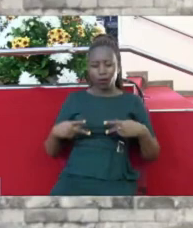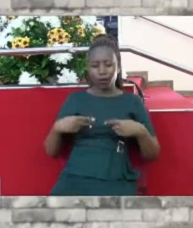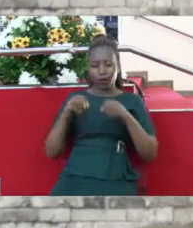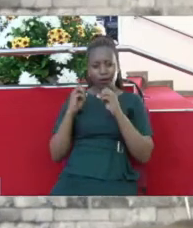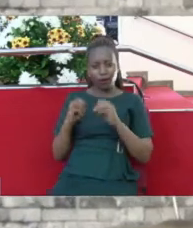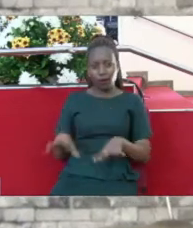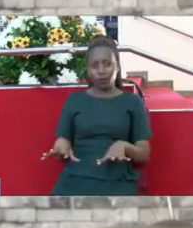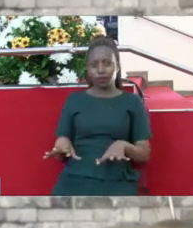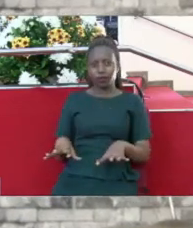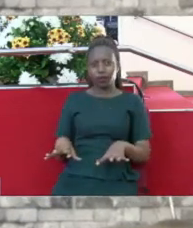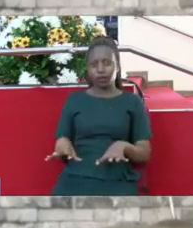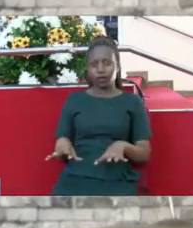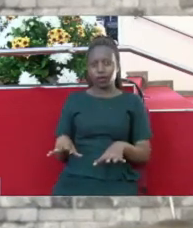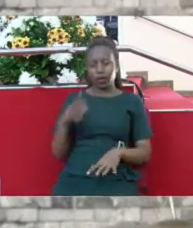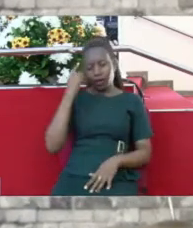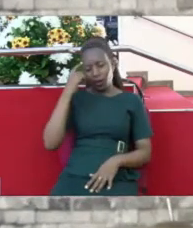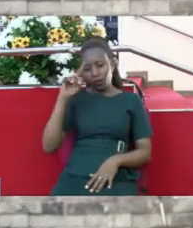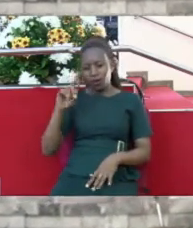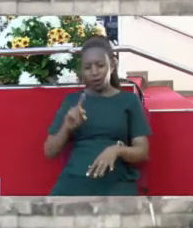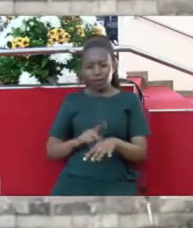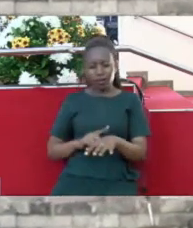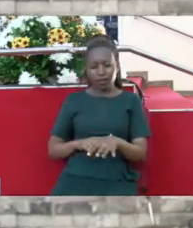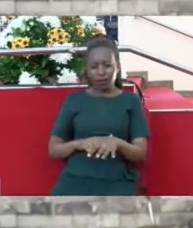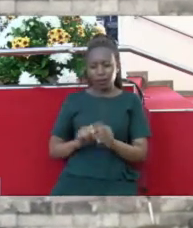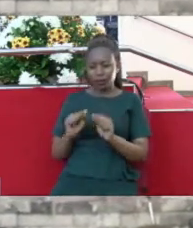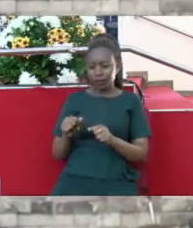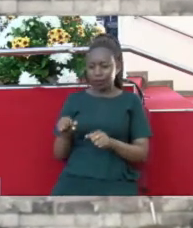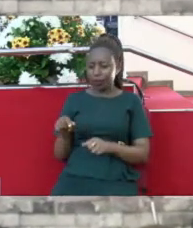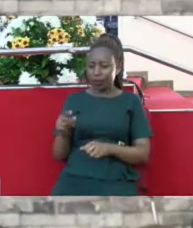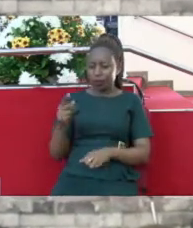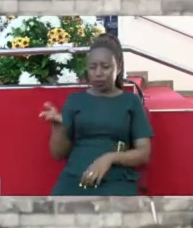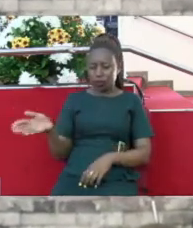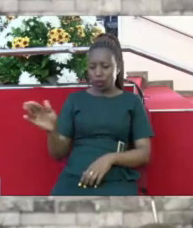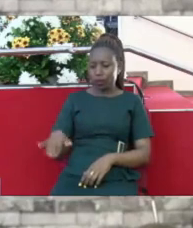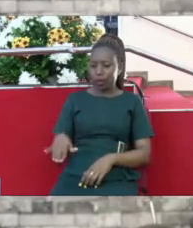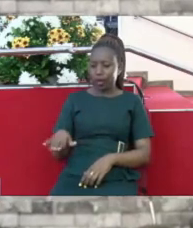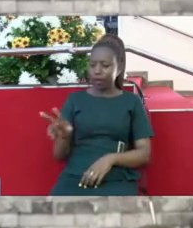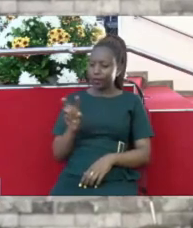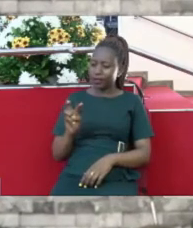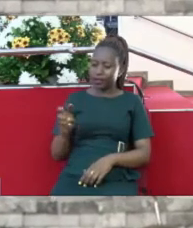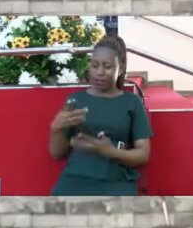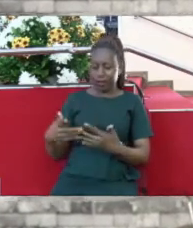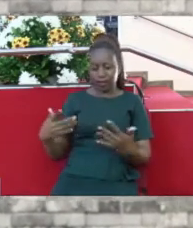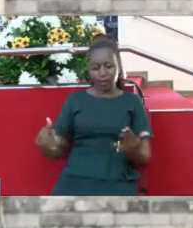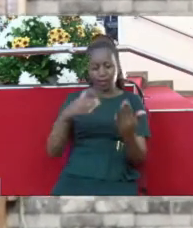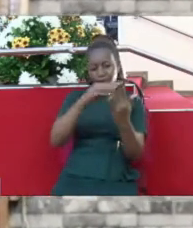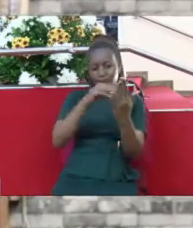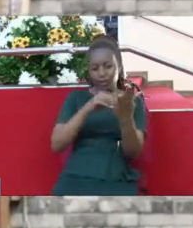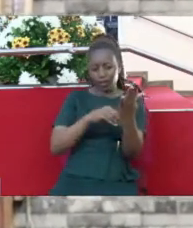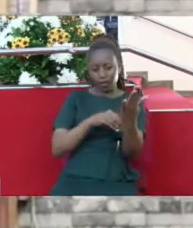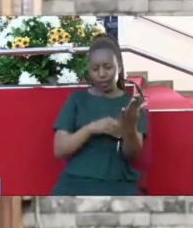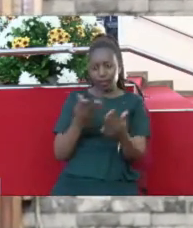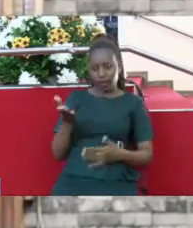For a moment, I think we would go ticking that list of the things that have been said, and we're asking ourselves, if we went and ticked, would